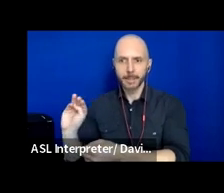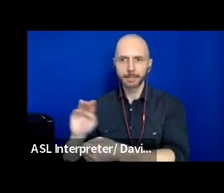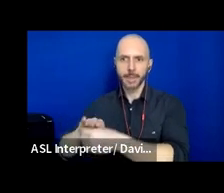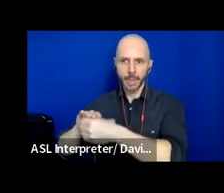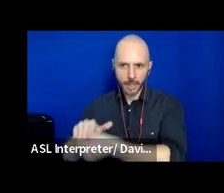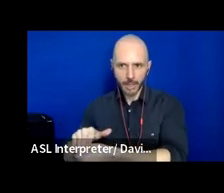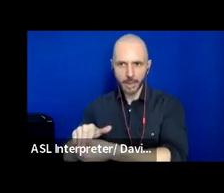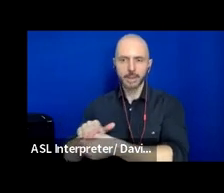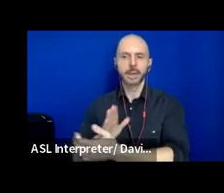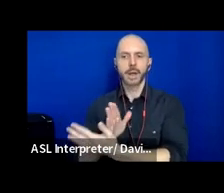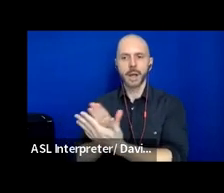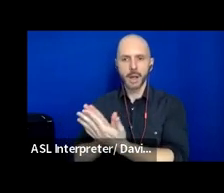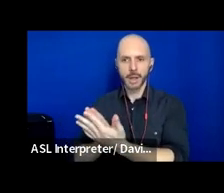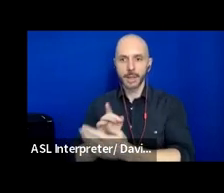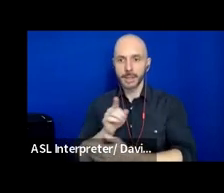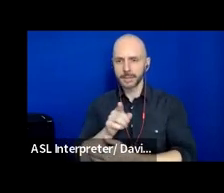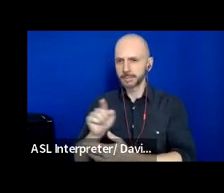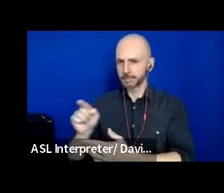power structures,